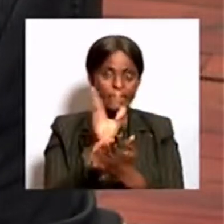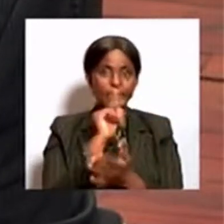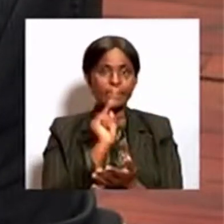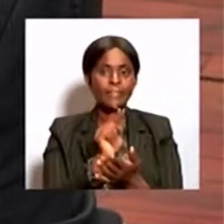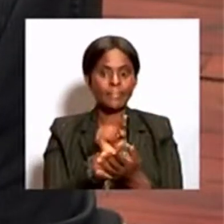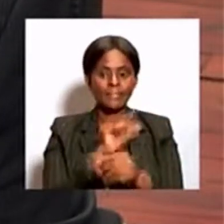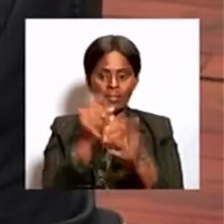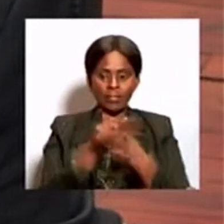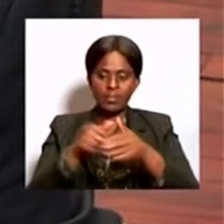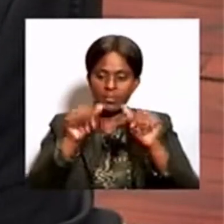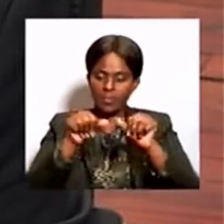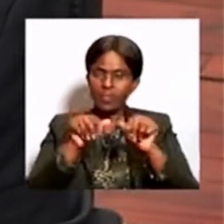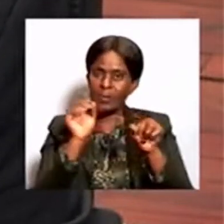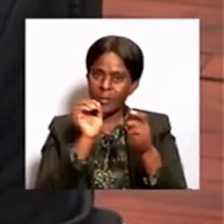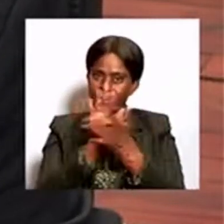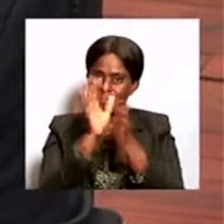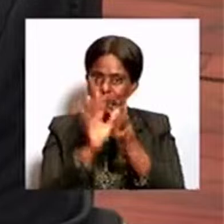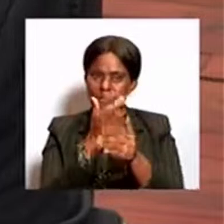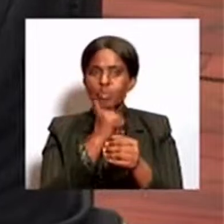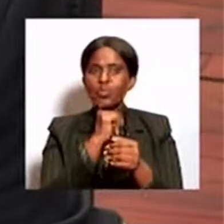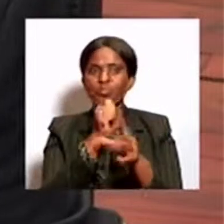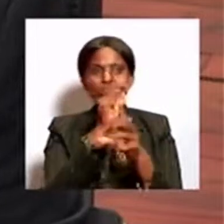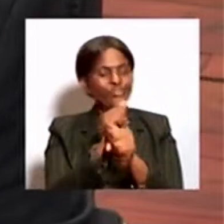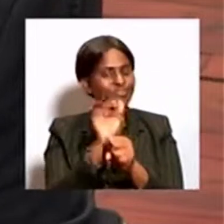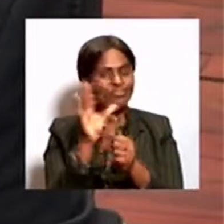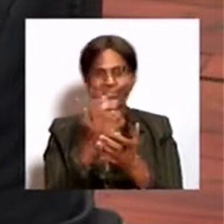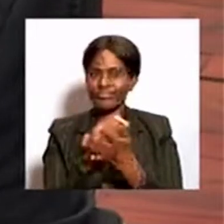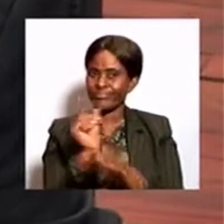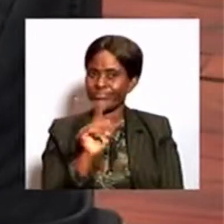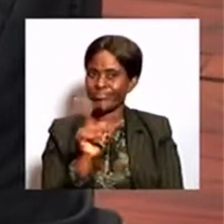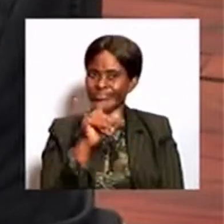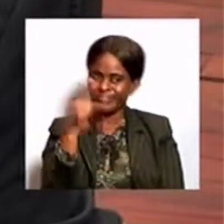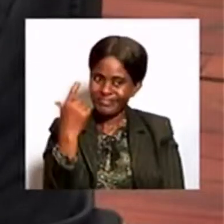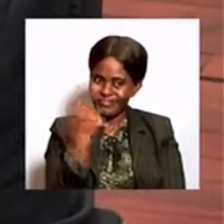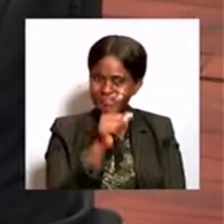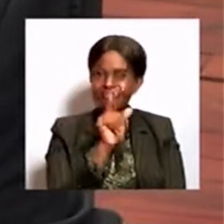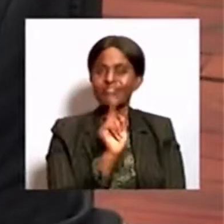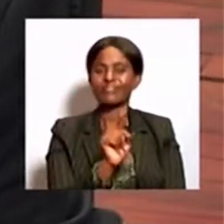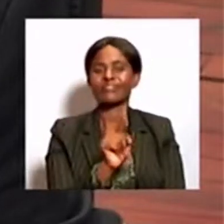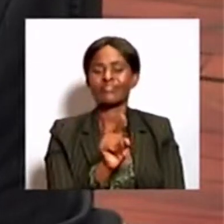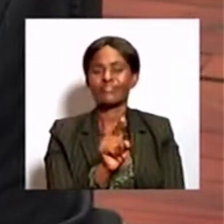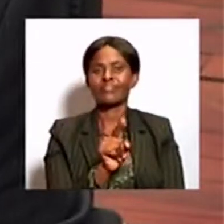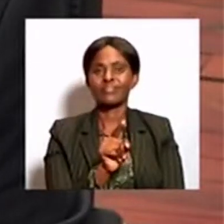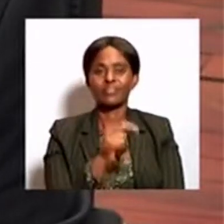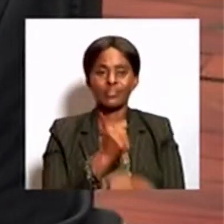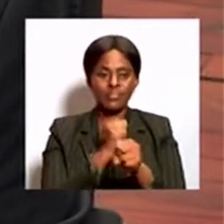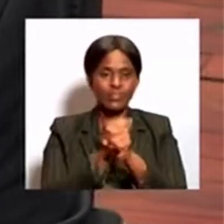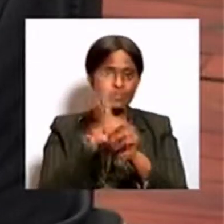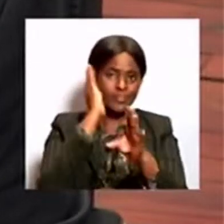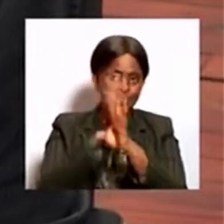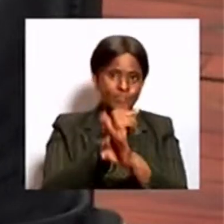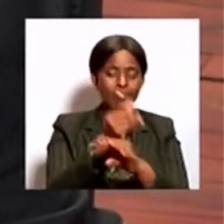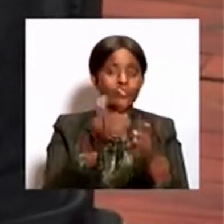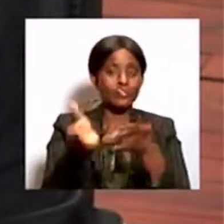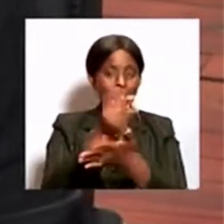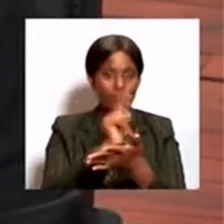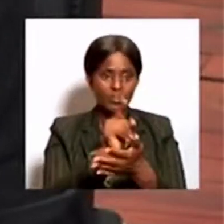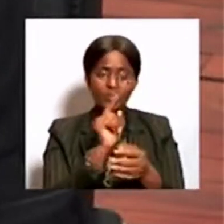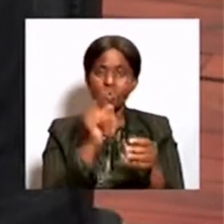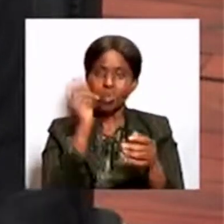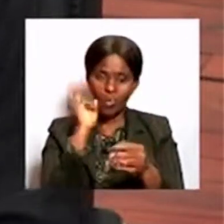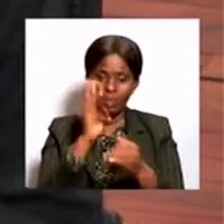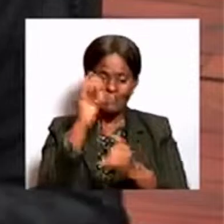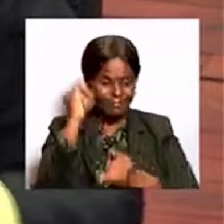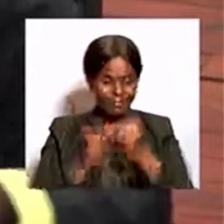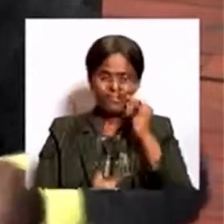of audit, cashier should not receive the money. Charges should be made to that revenue collector. This will come to